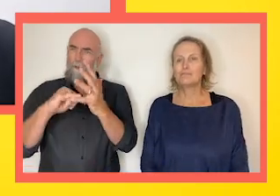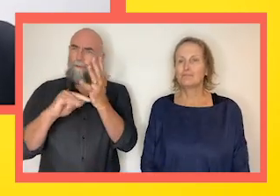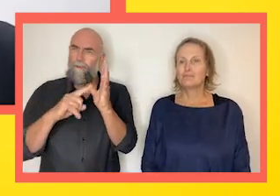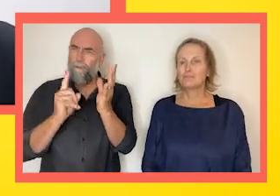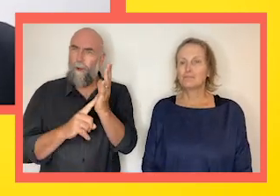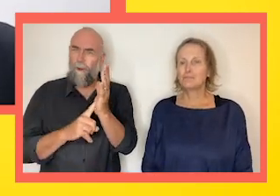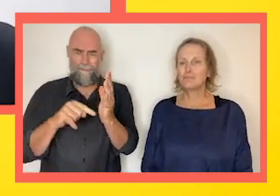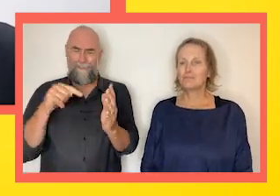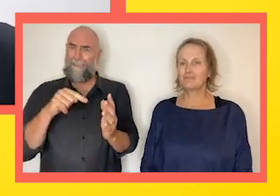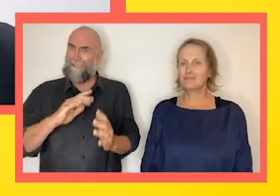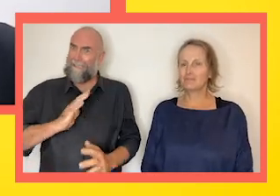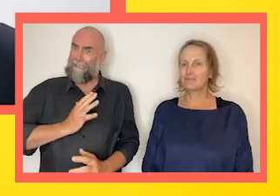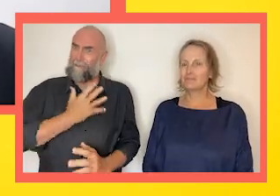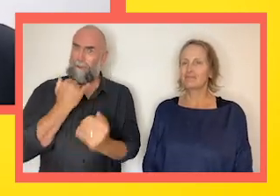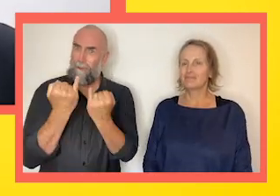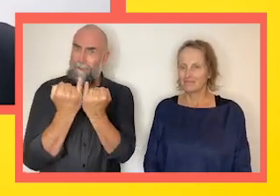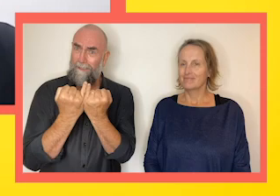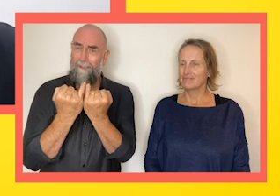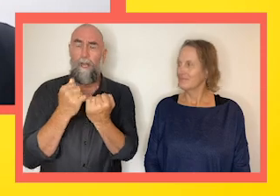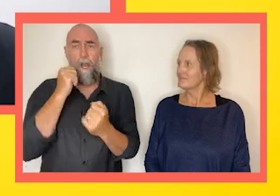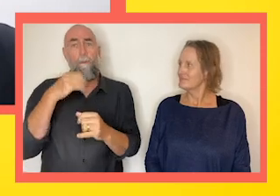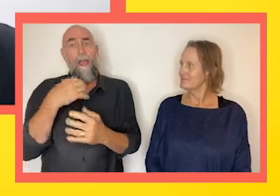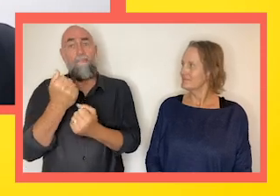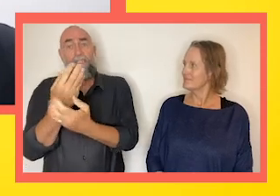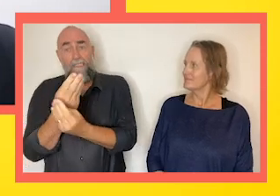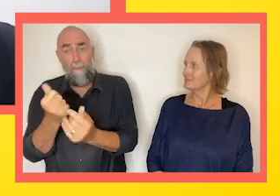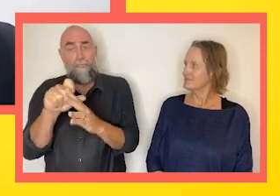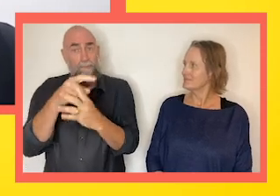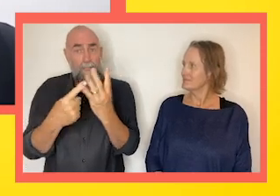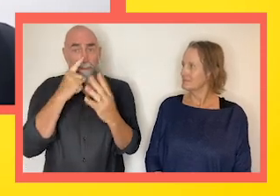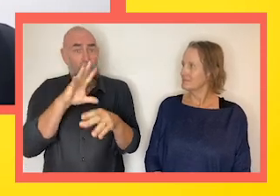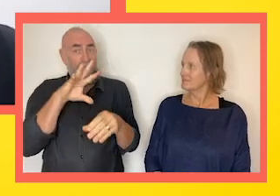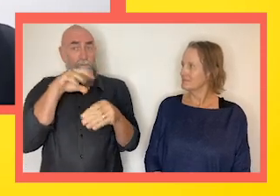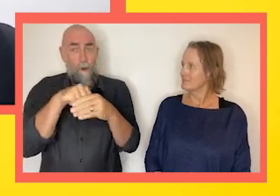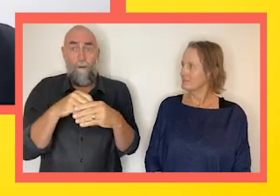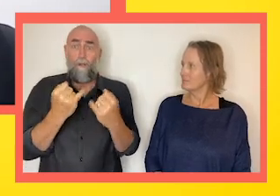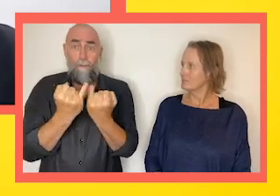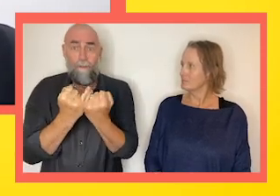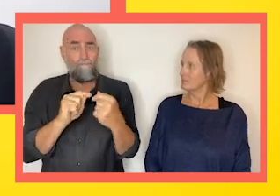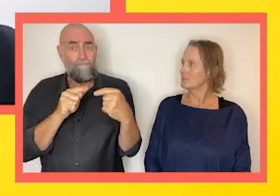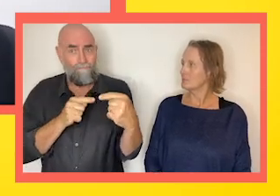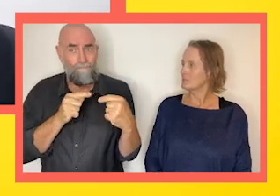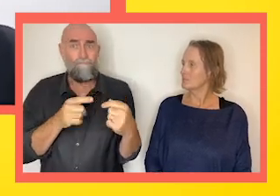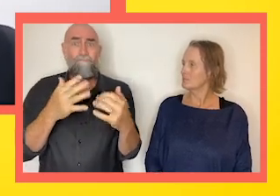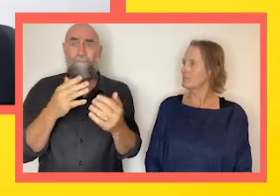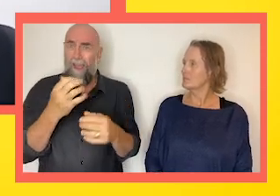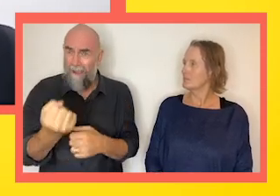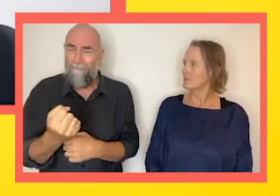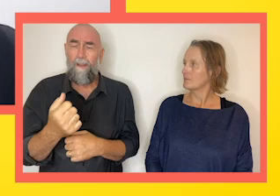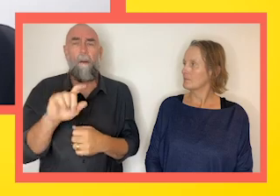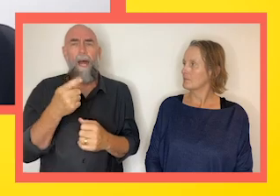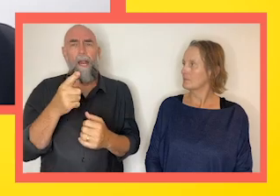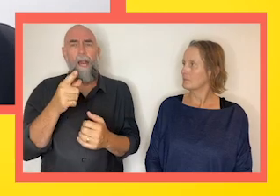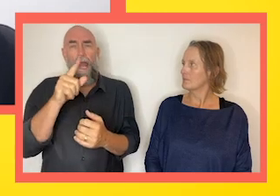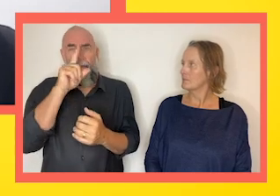a really interesting competition because we get some people with disabilities being able to compete with their non-disabled peers. And is